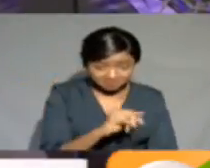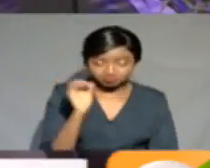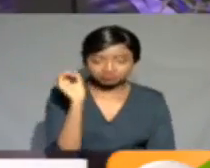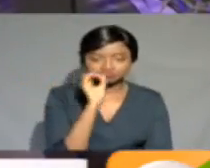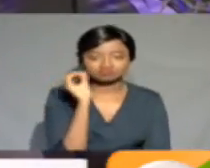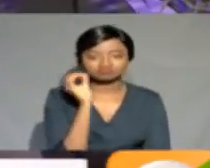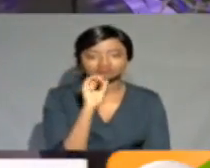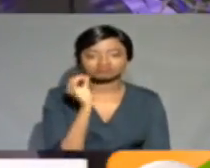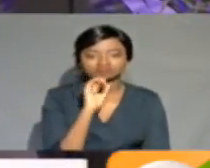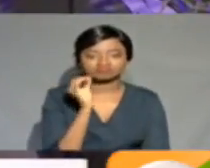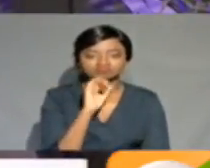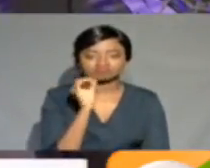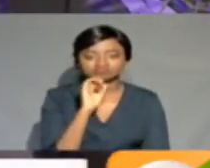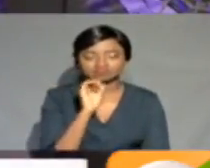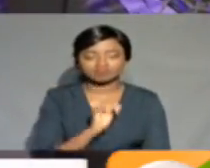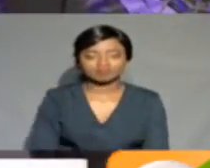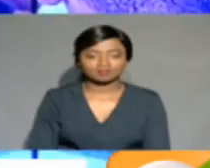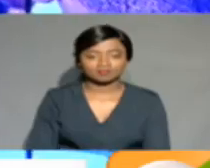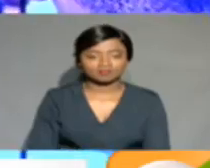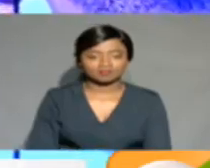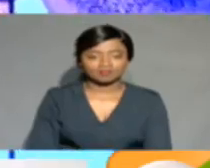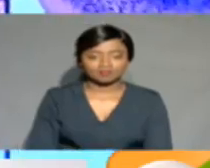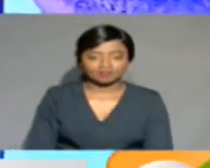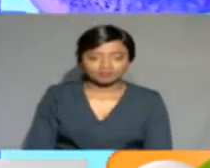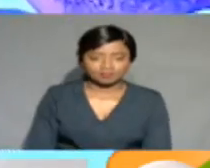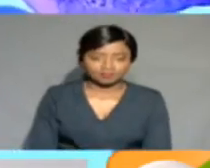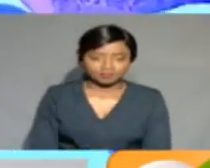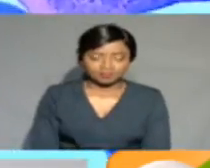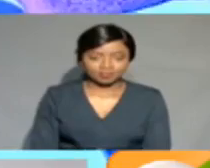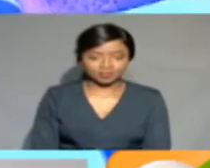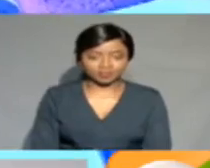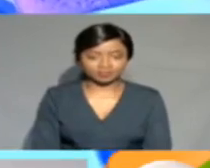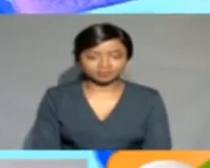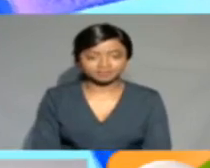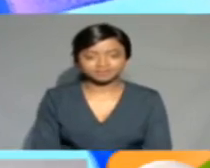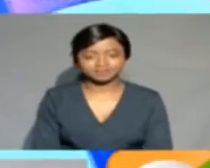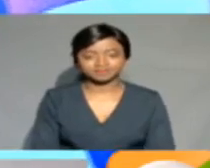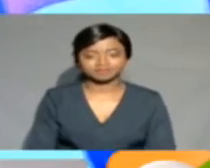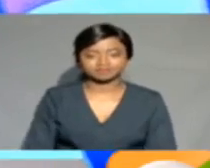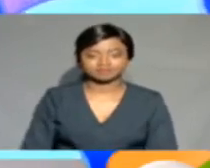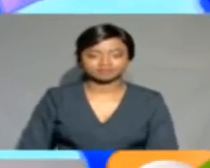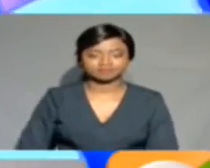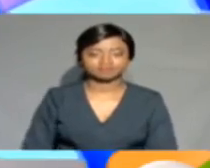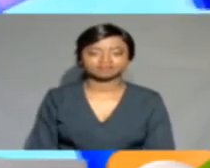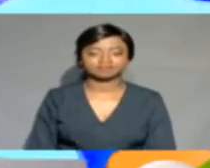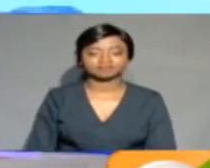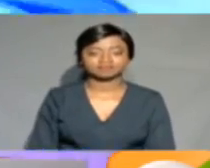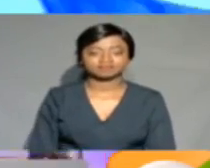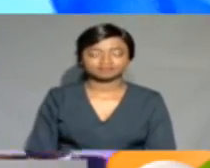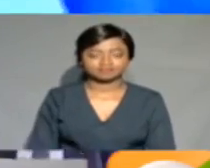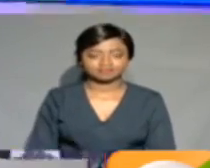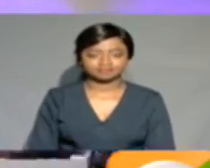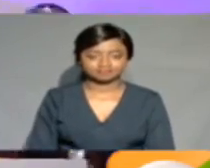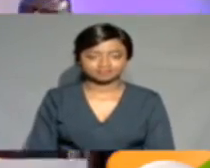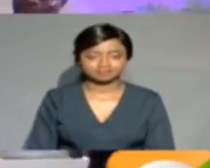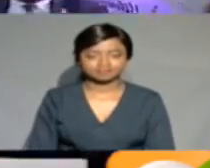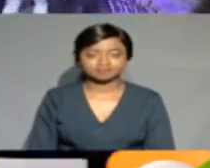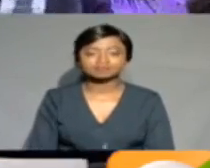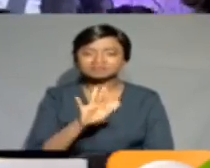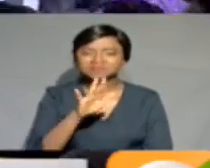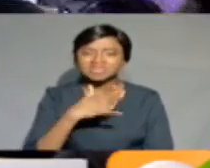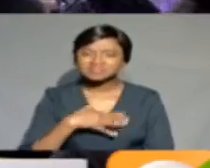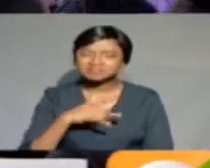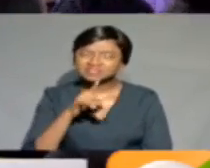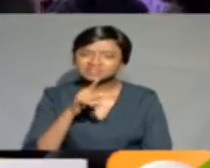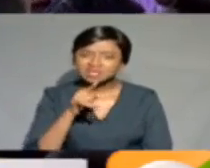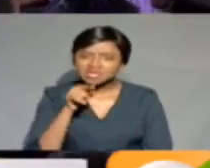bully or punish another person in any humane manner. Wait, all right. Just a point of clarification. Did you